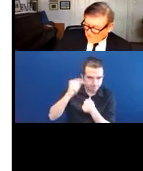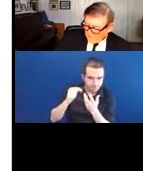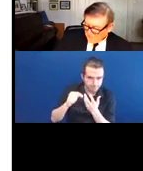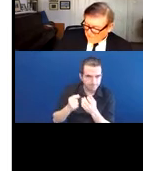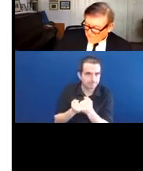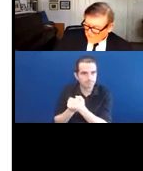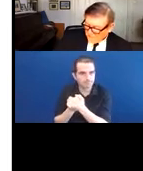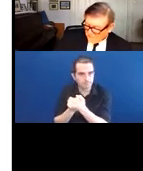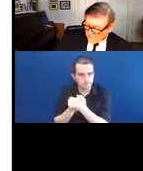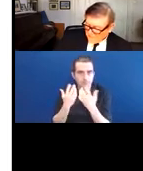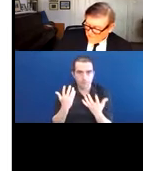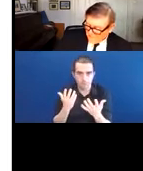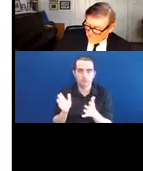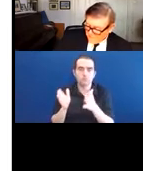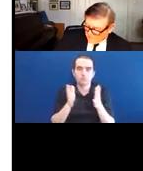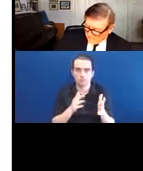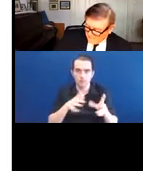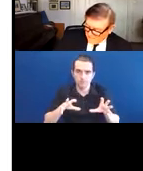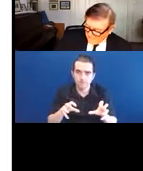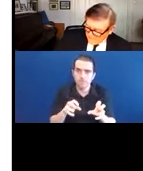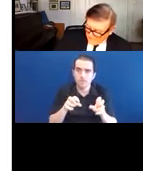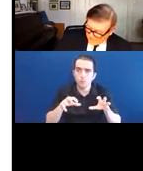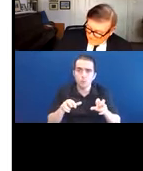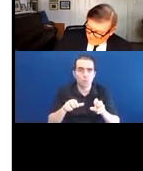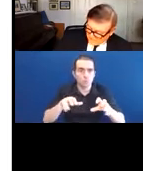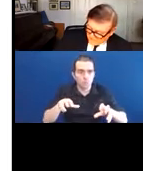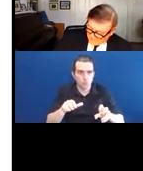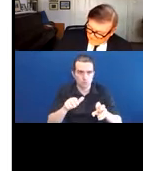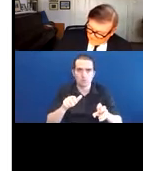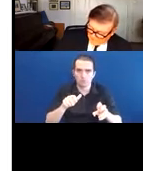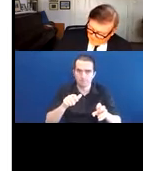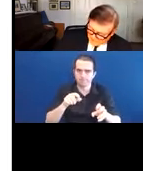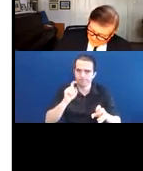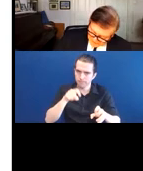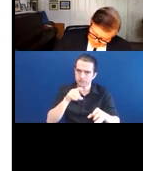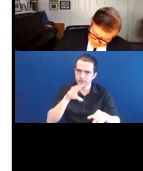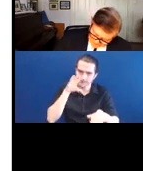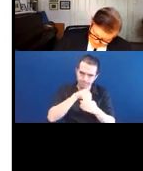sure. Policy should be implemented rather than including. Actions should be taken.